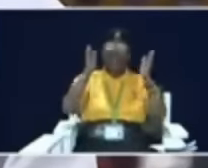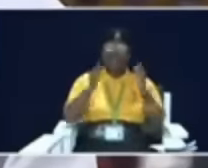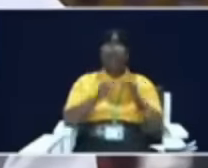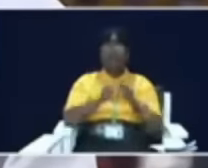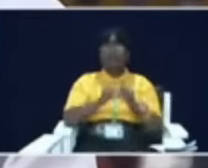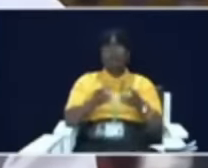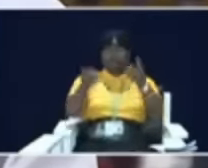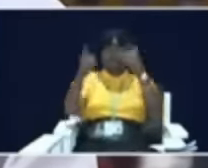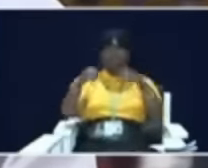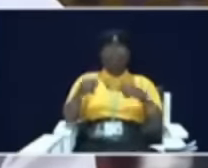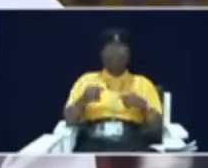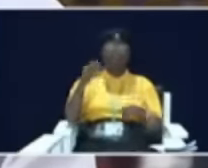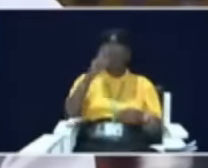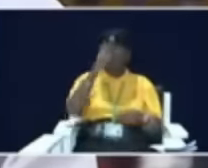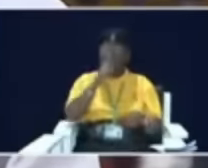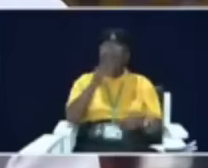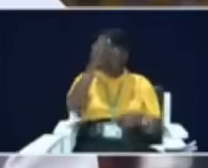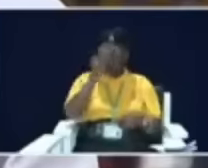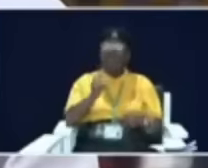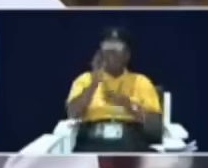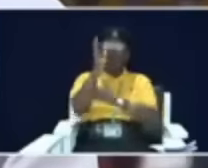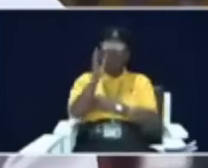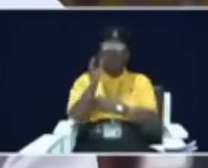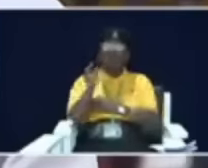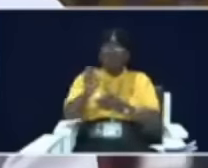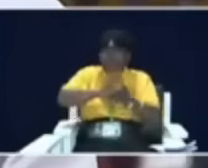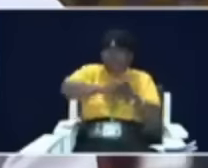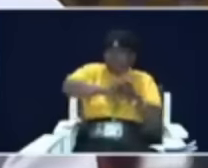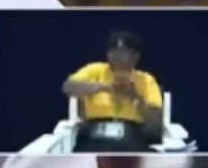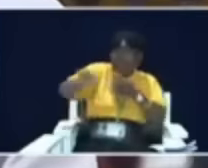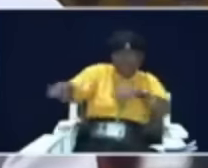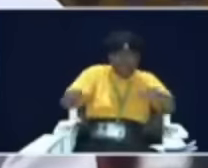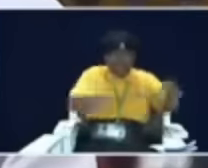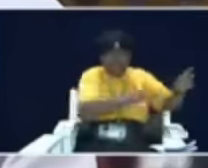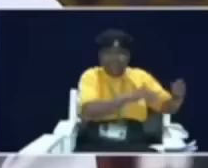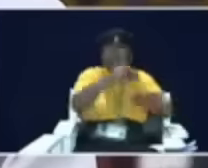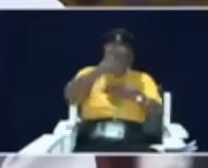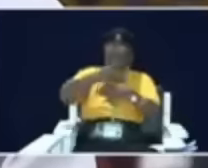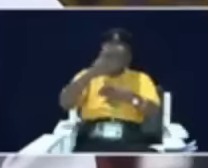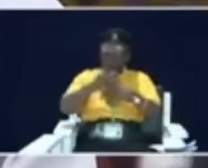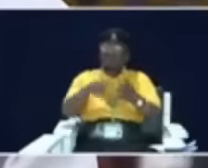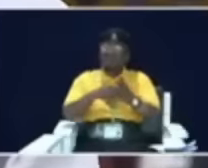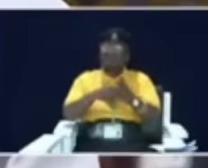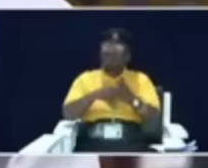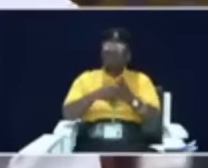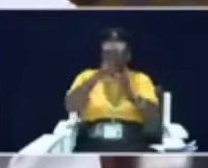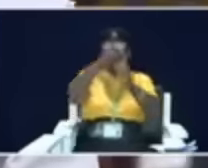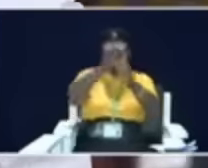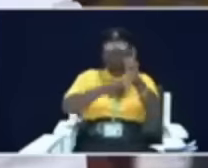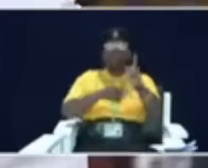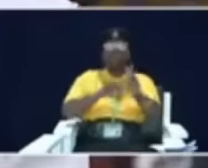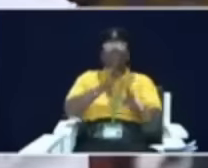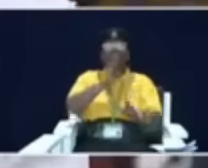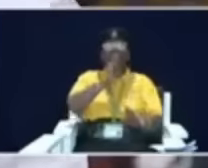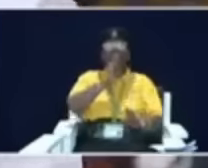The reason God is clearing walls this month is so that there be